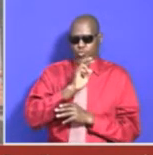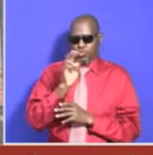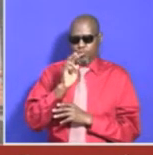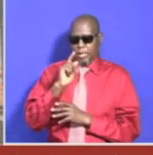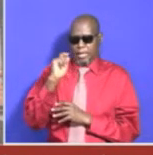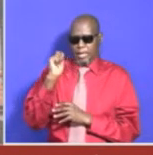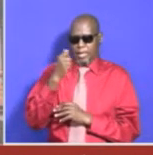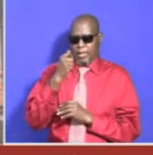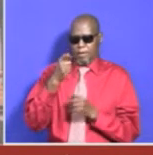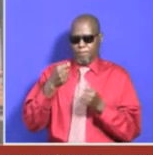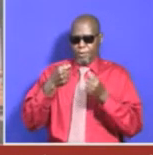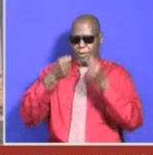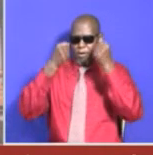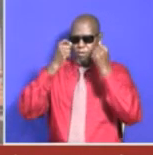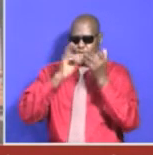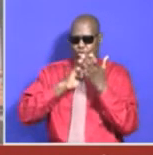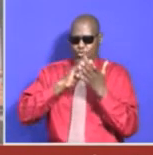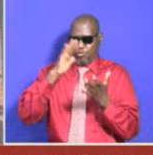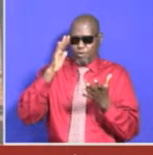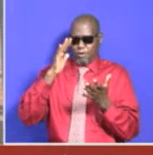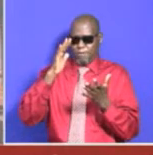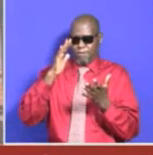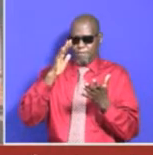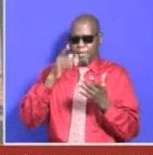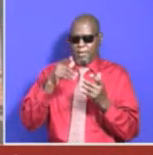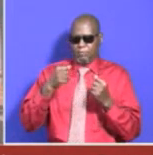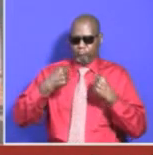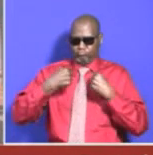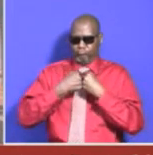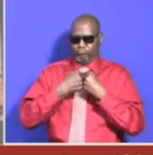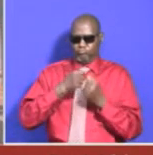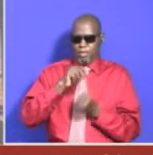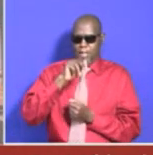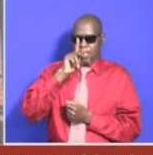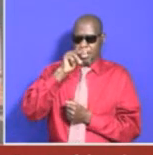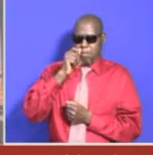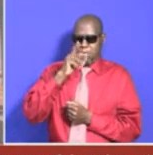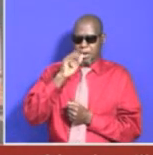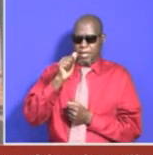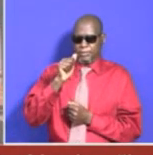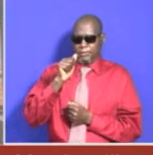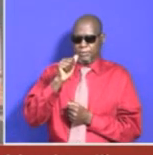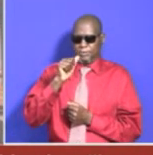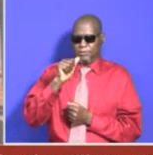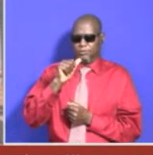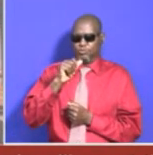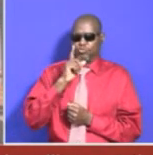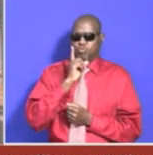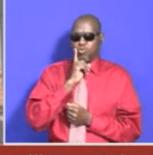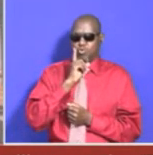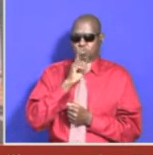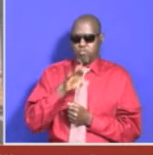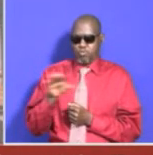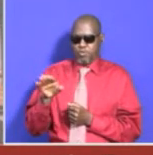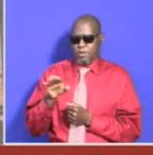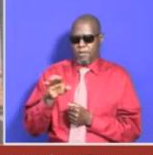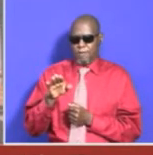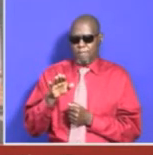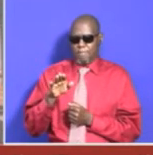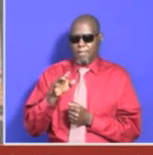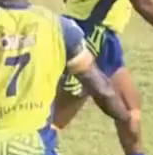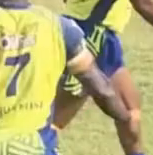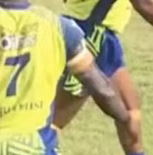glory in the forest as they take on Kabras RFC tomorrow in the Morning Cup final, which will be played at the